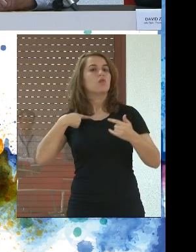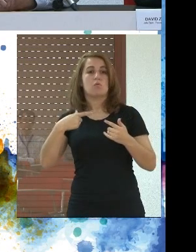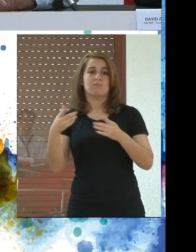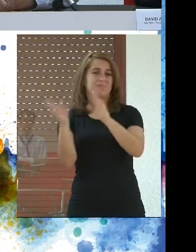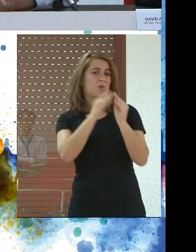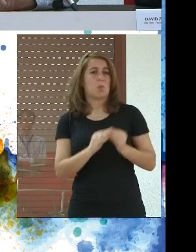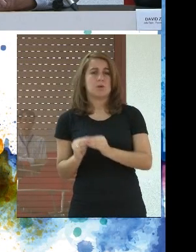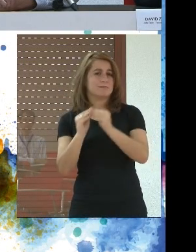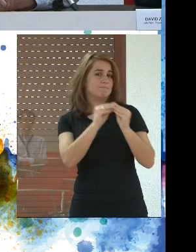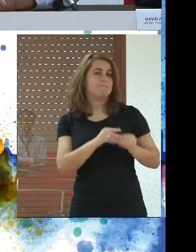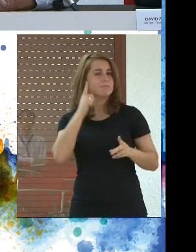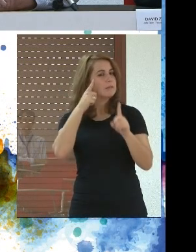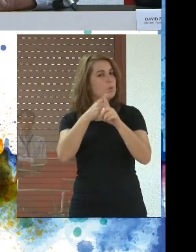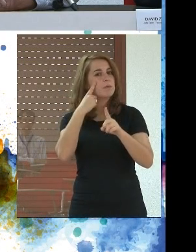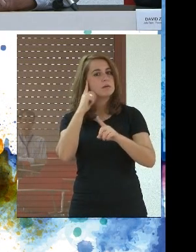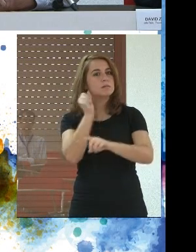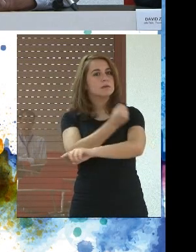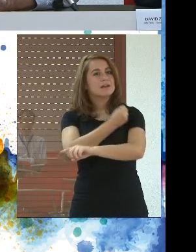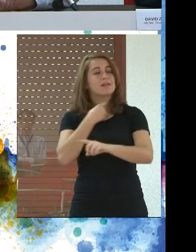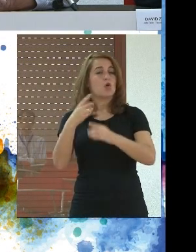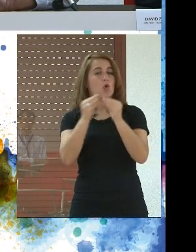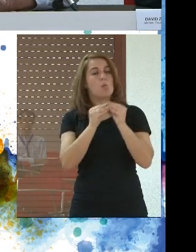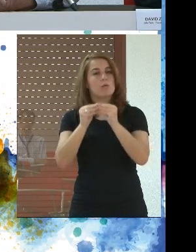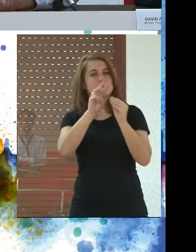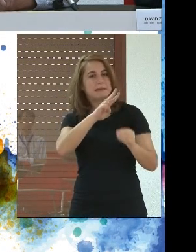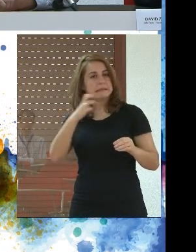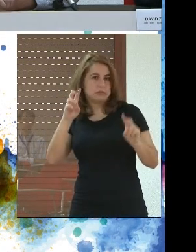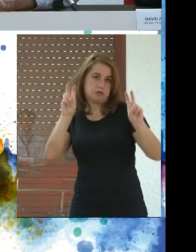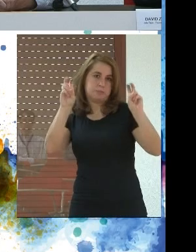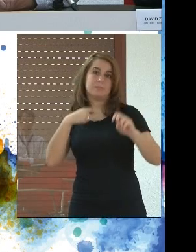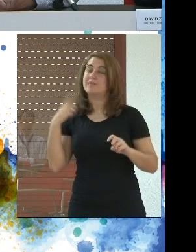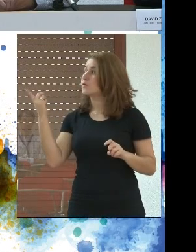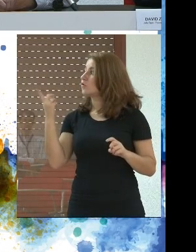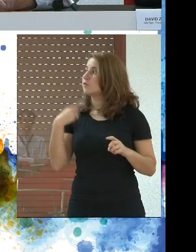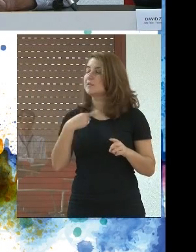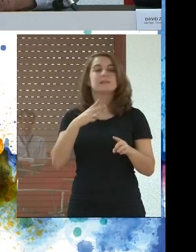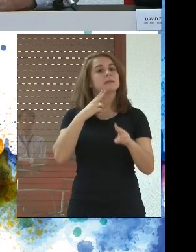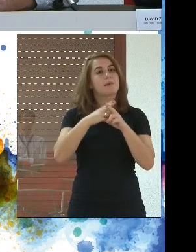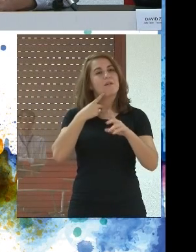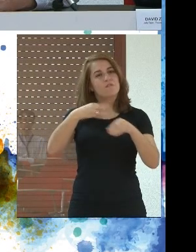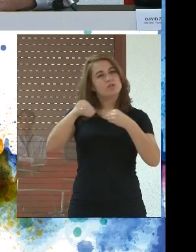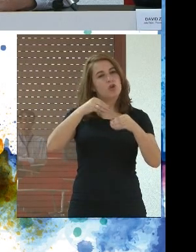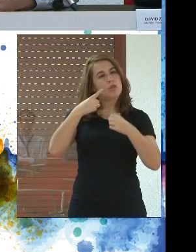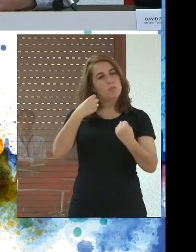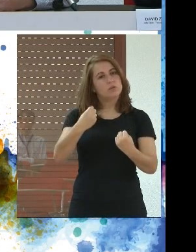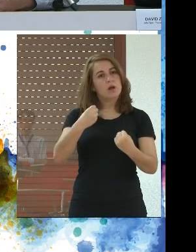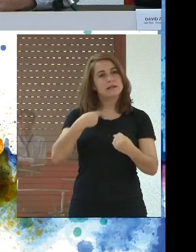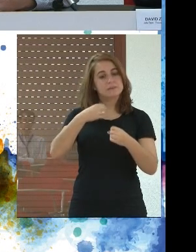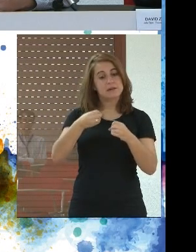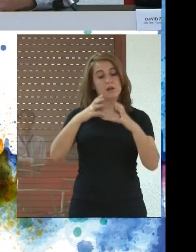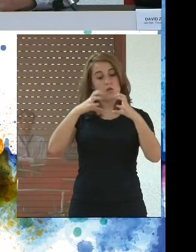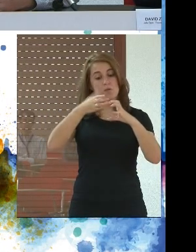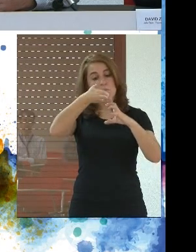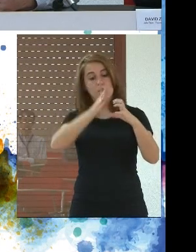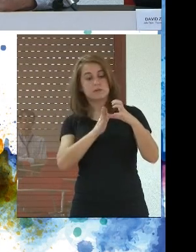which are the most frequent to record the P300 signals. These are through voltage